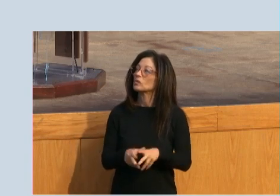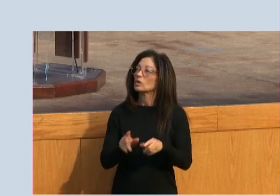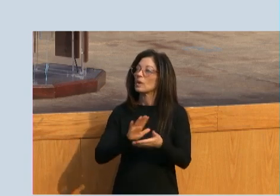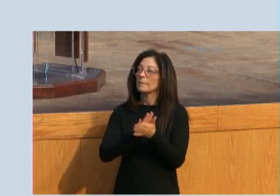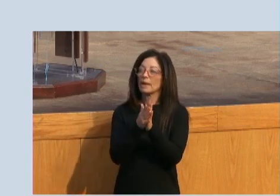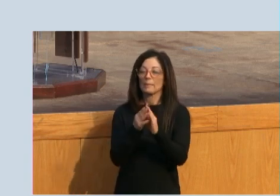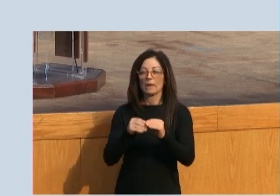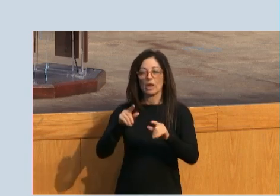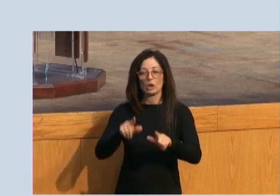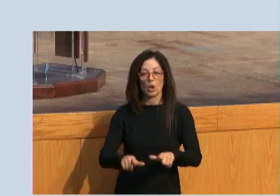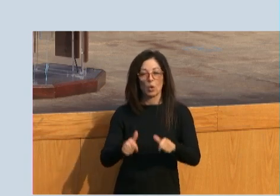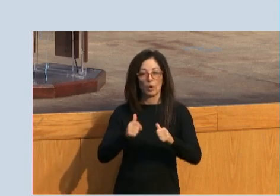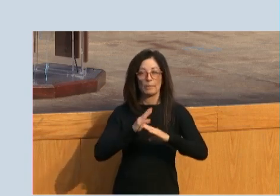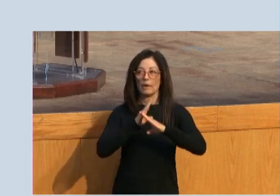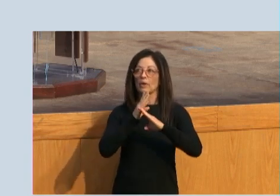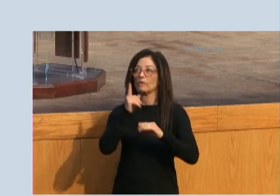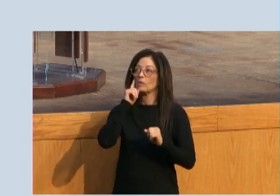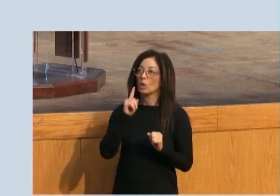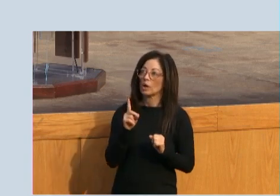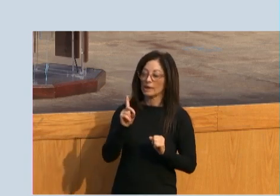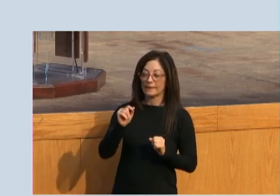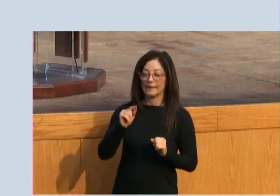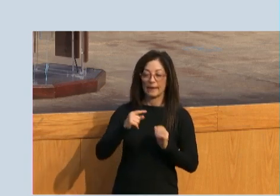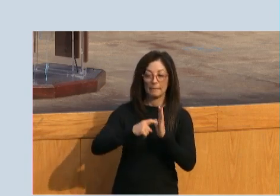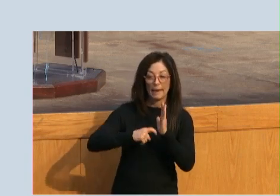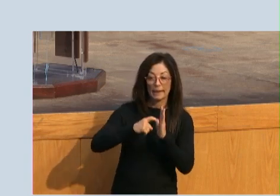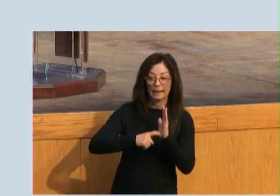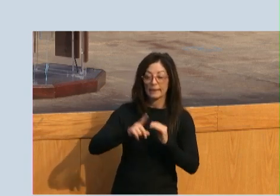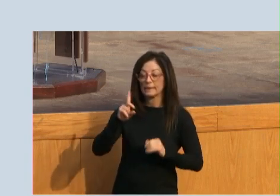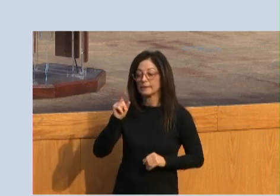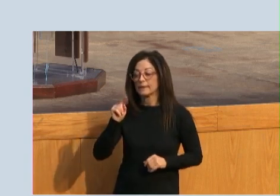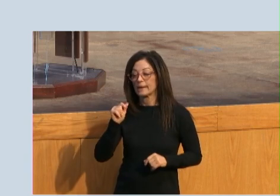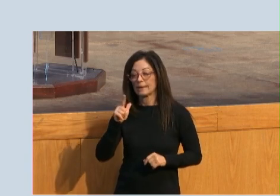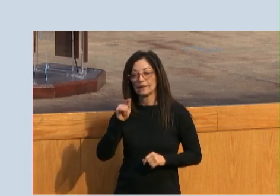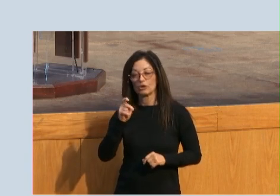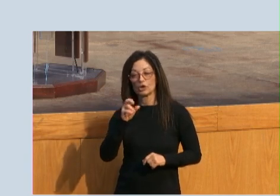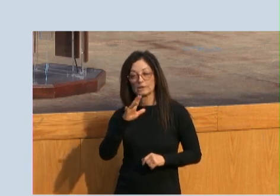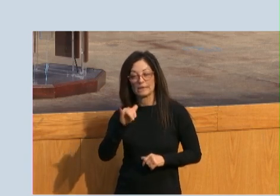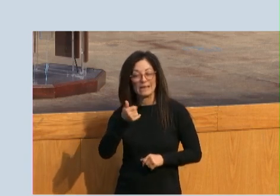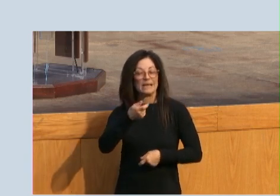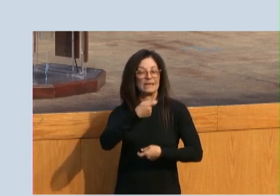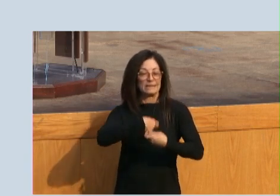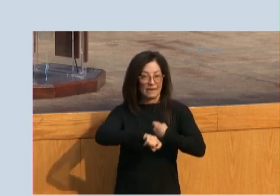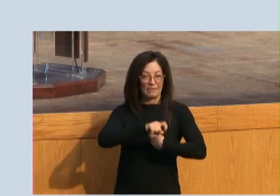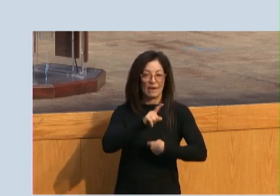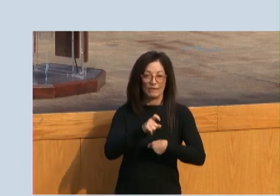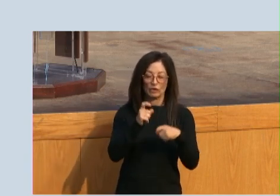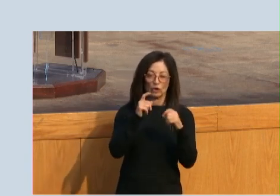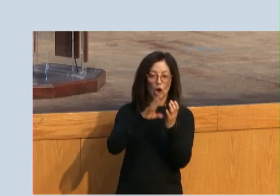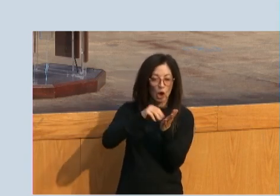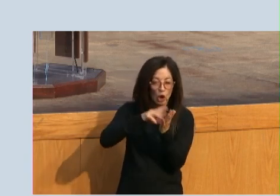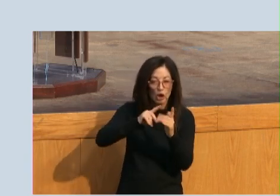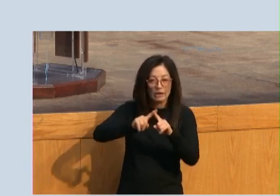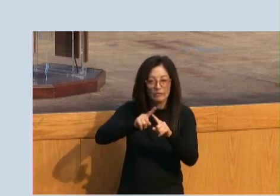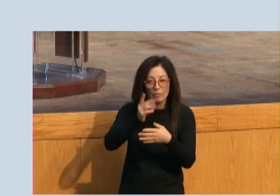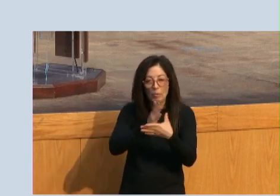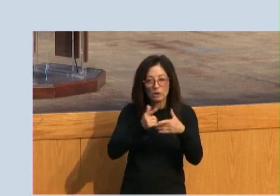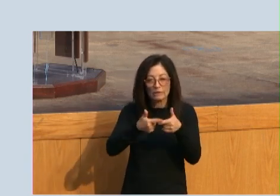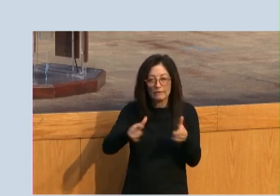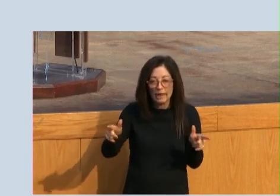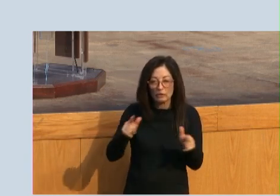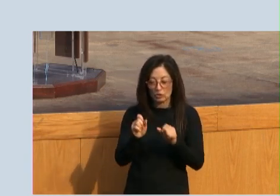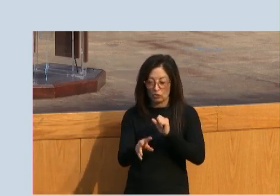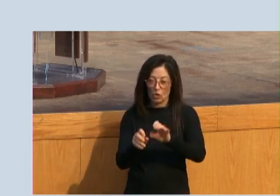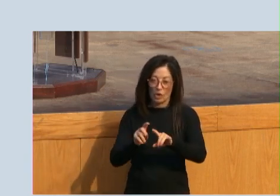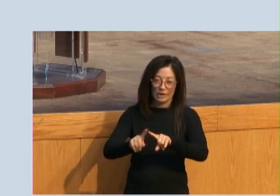lower barrier for entry for data mining and data literacy, rather than having to learn Python, SQL, any of these coding languages that we can throw different names